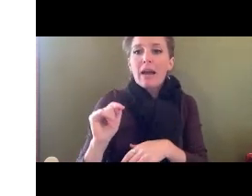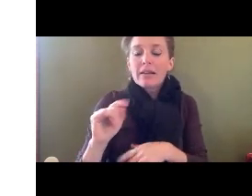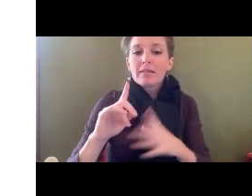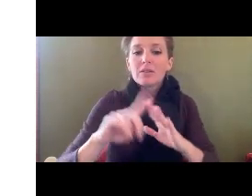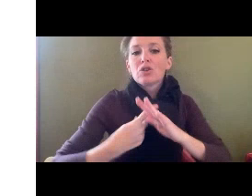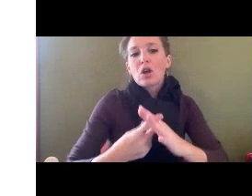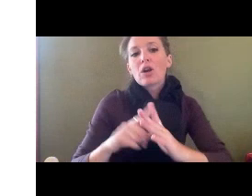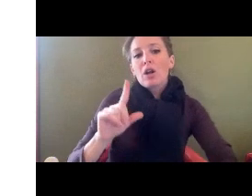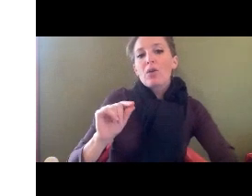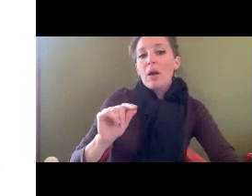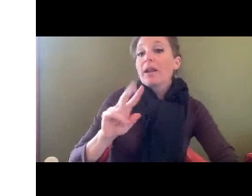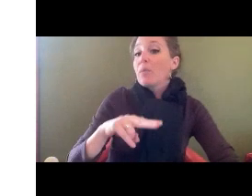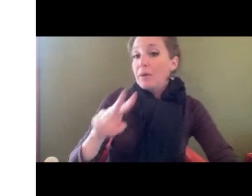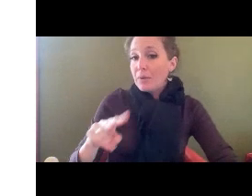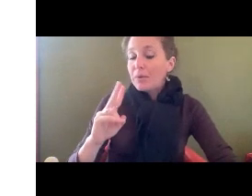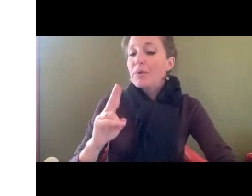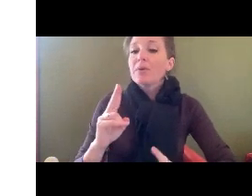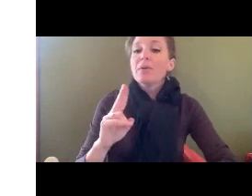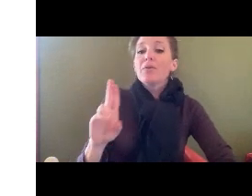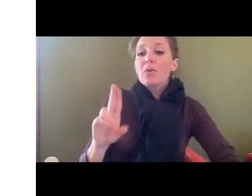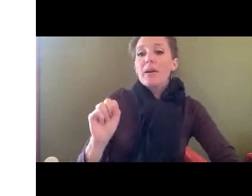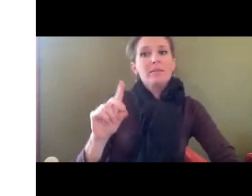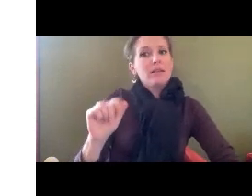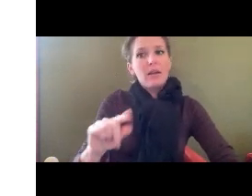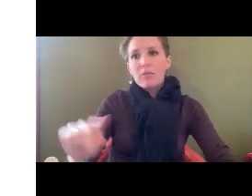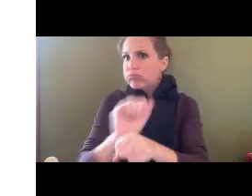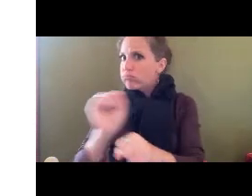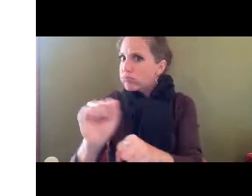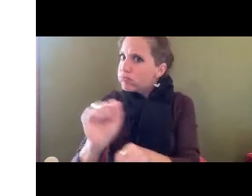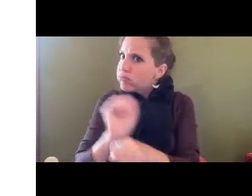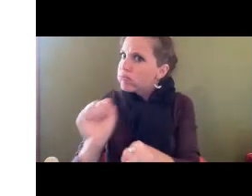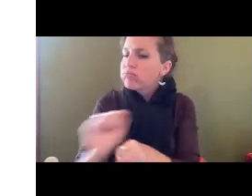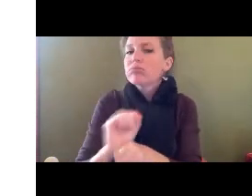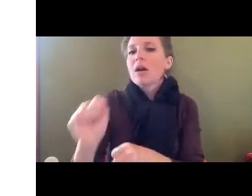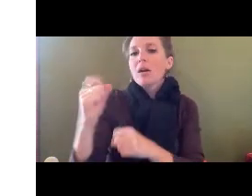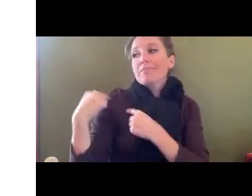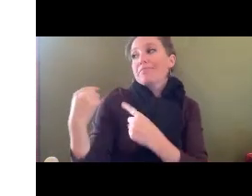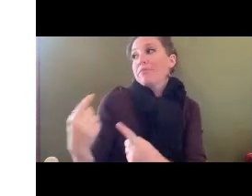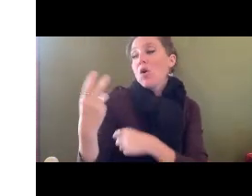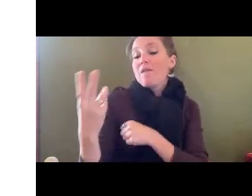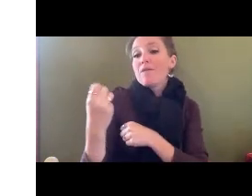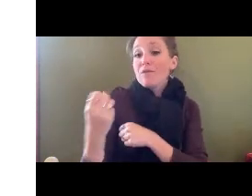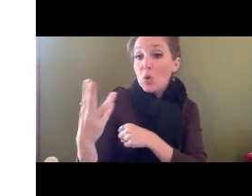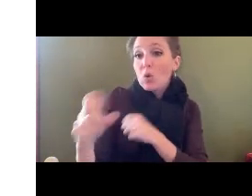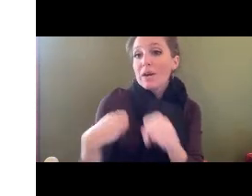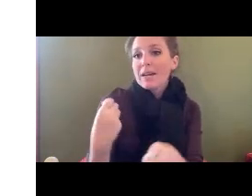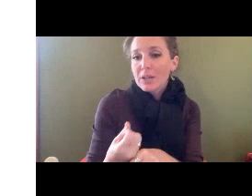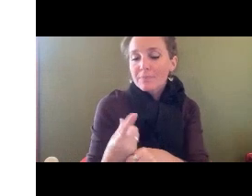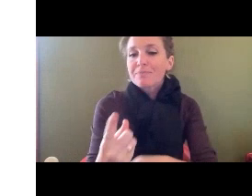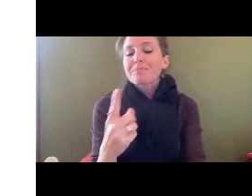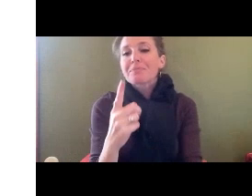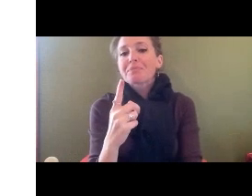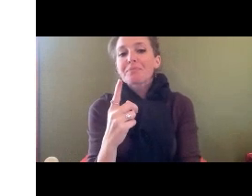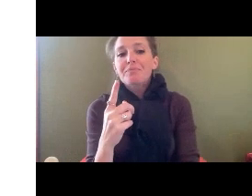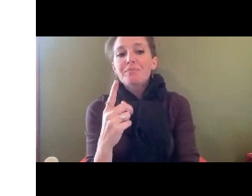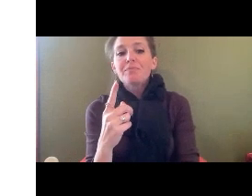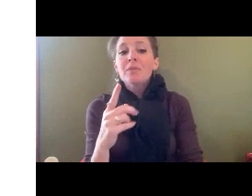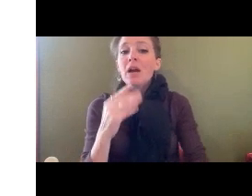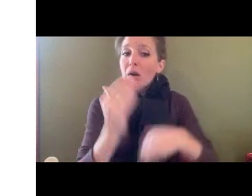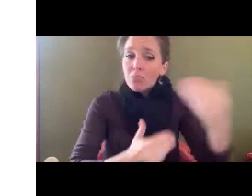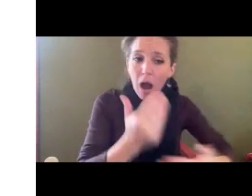in rural areas. That's something USDA has been working hard on the last few years. So not only that, progress and